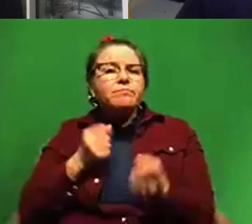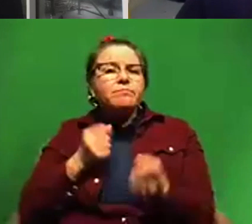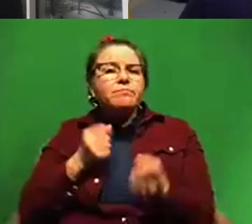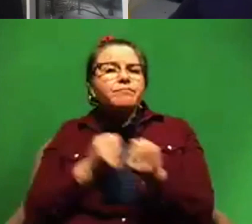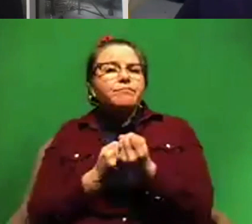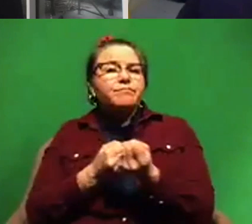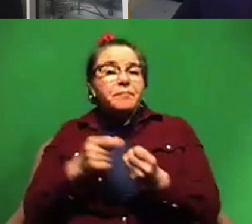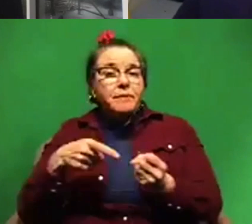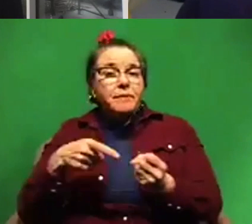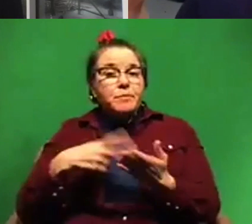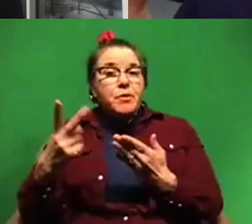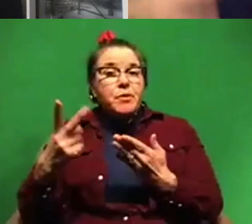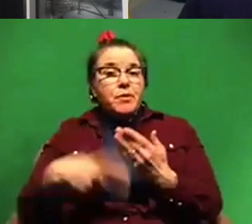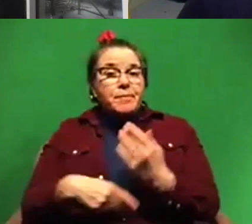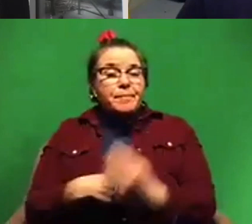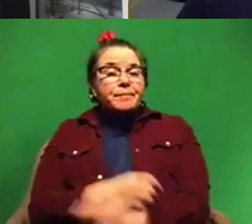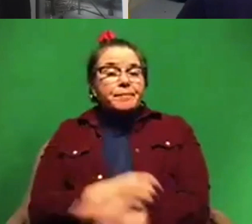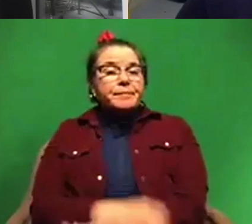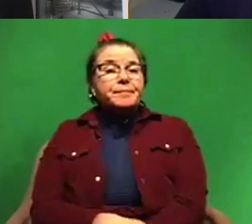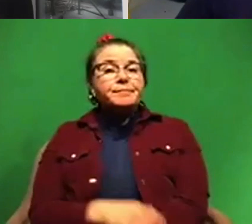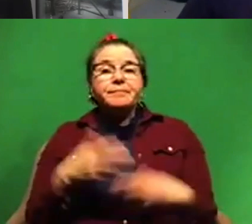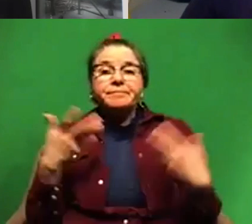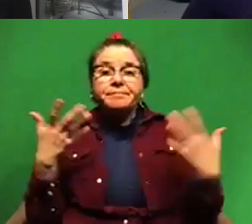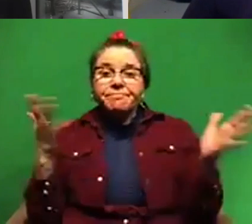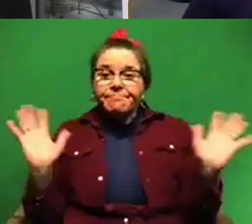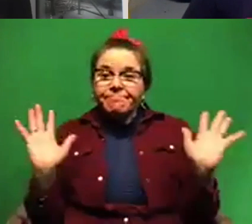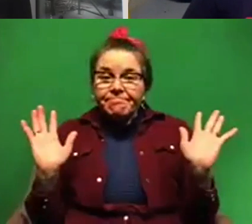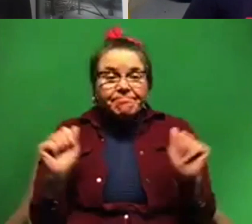you. Thank you again, Julianna and Erin, for being here today.